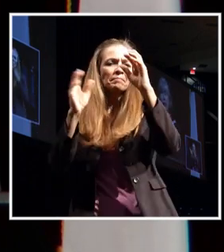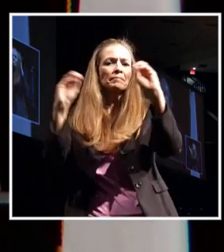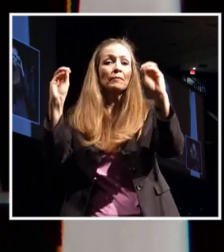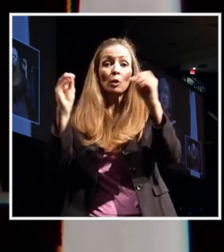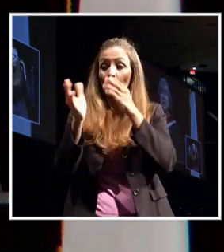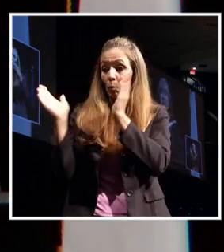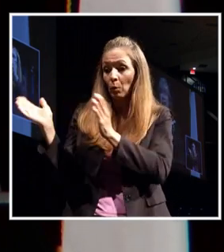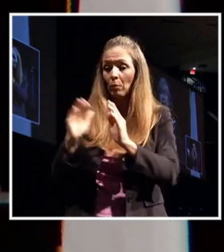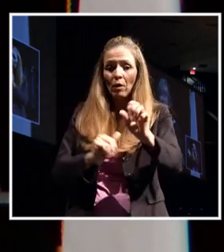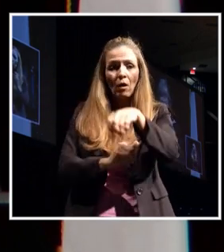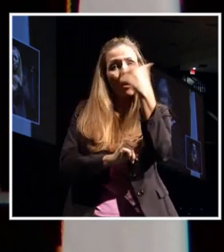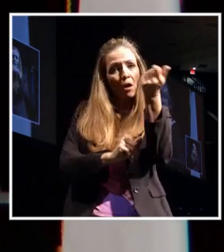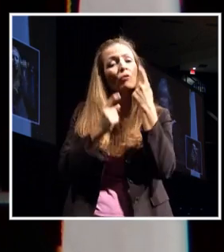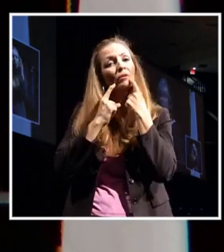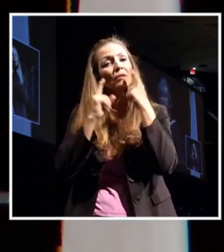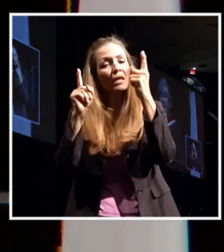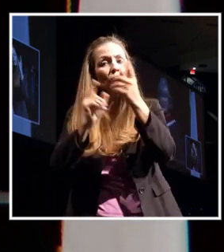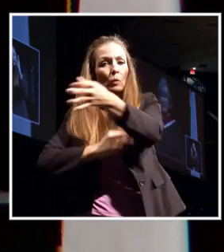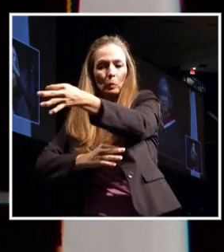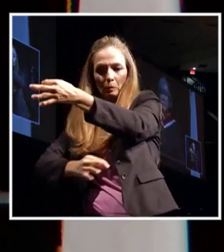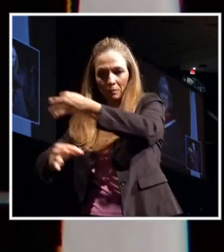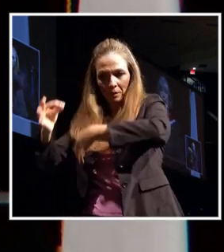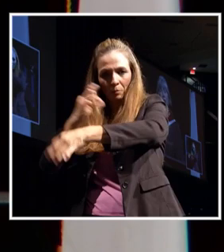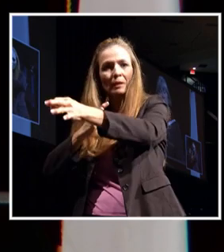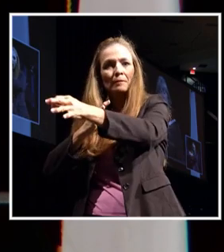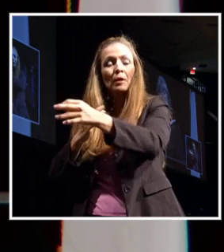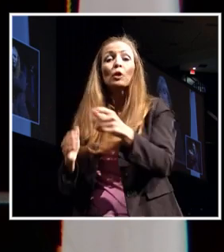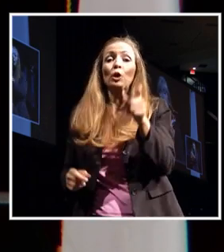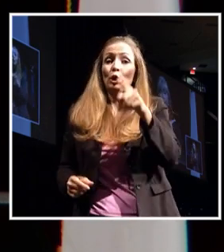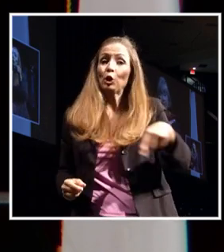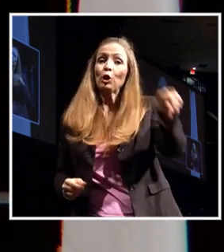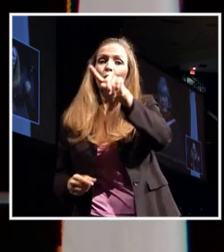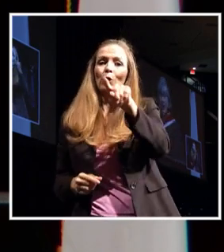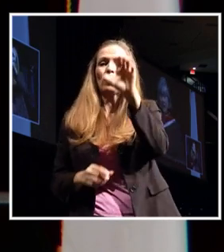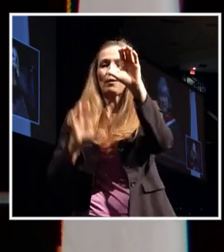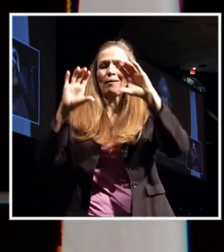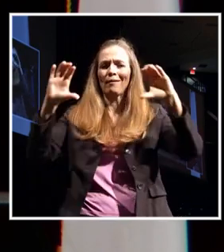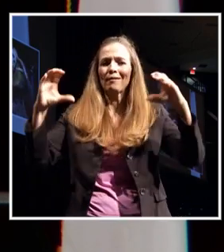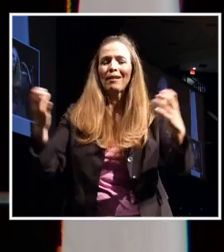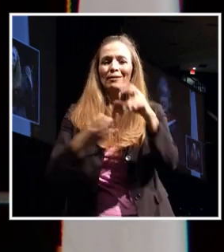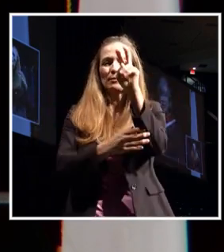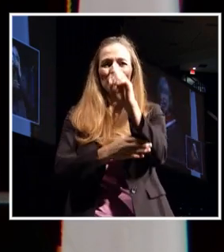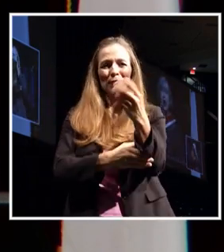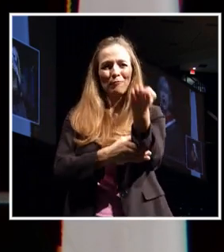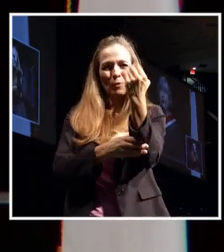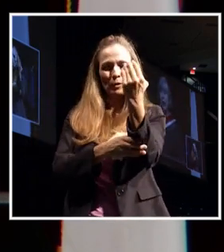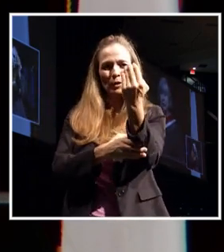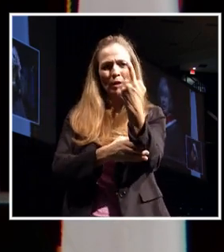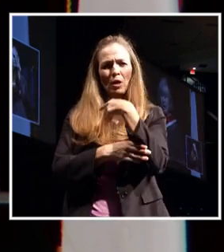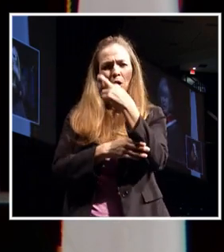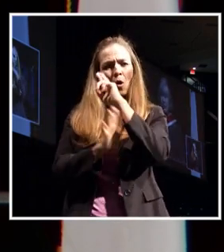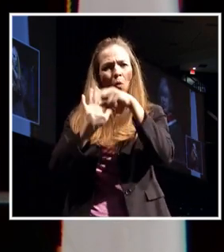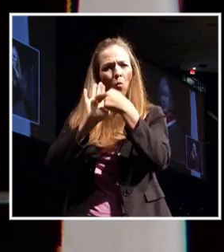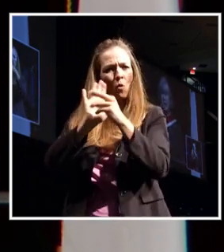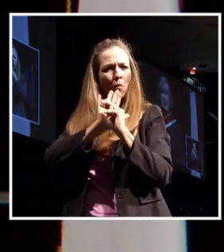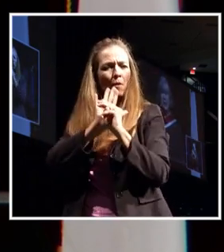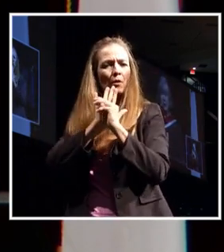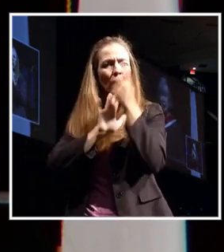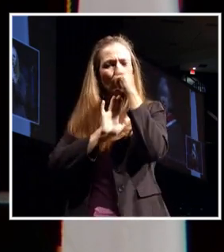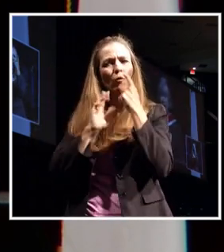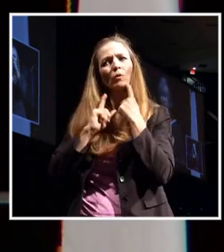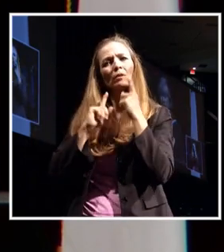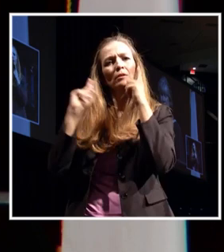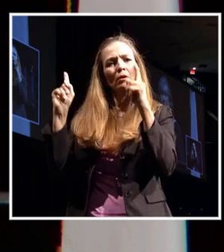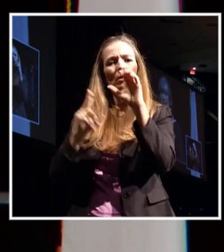prepared others to successfully take your place. You, class of 2014, are role models for